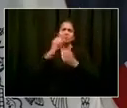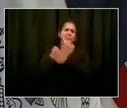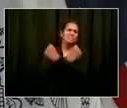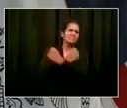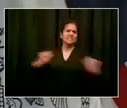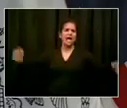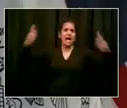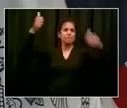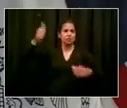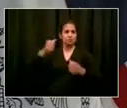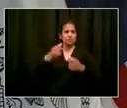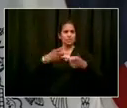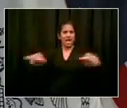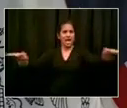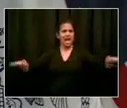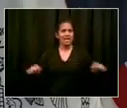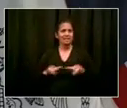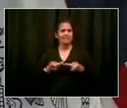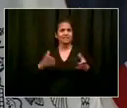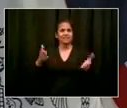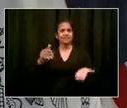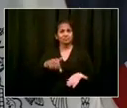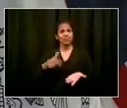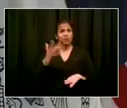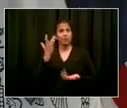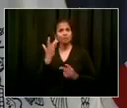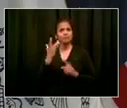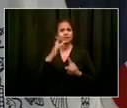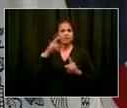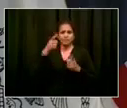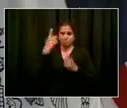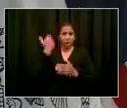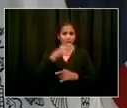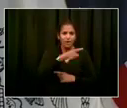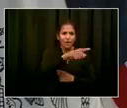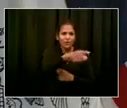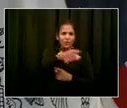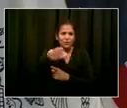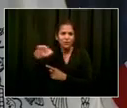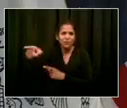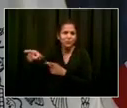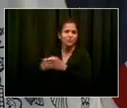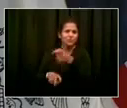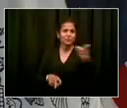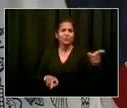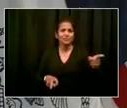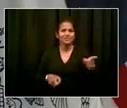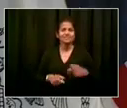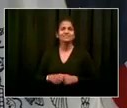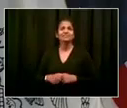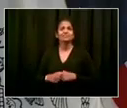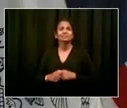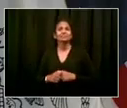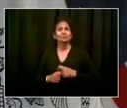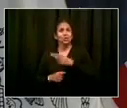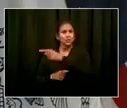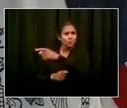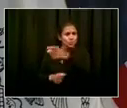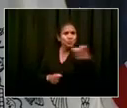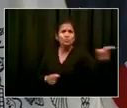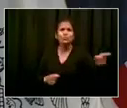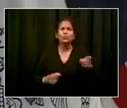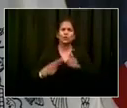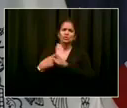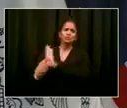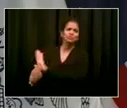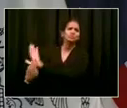that 9/11 generation did. You're showing that strength, that resiliency, that feeling for your fellow